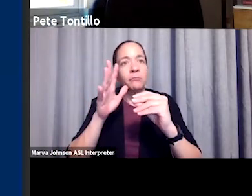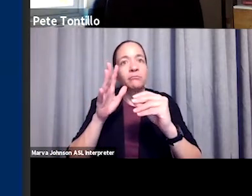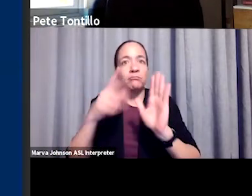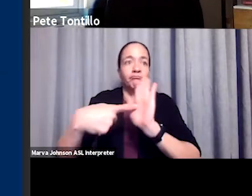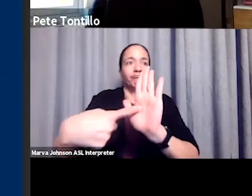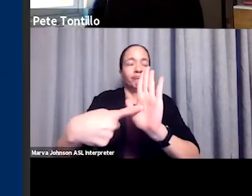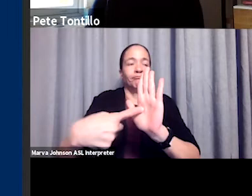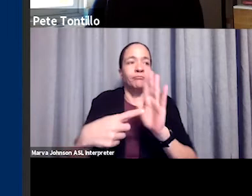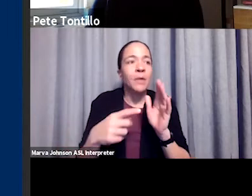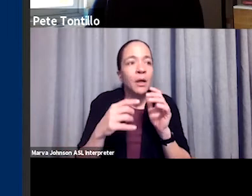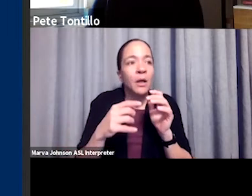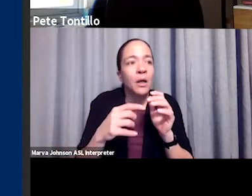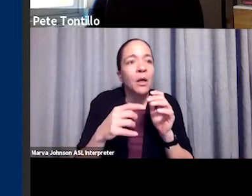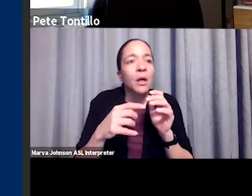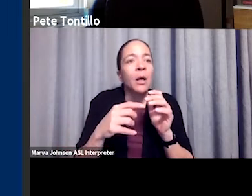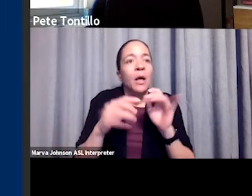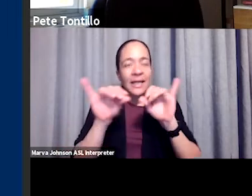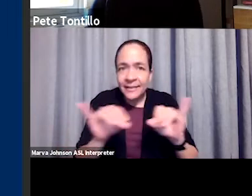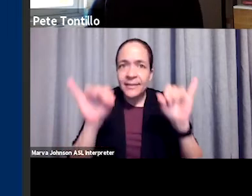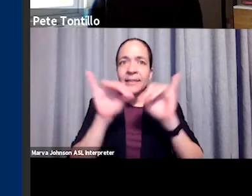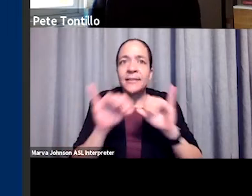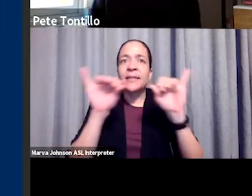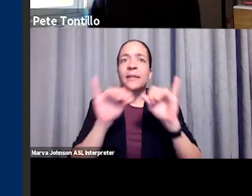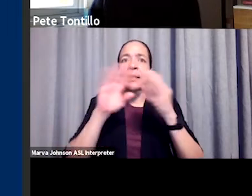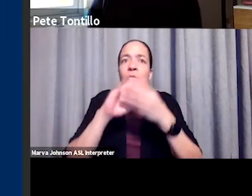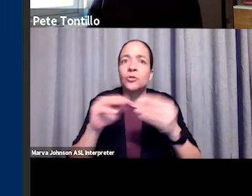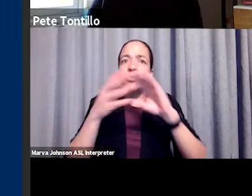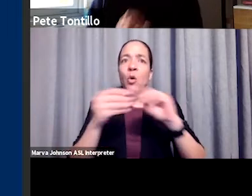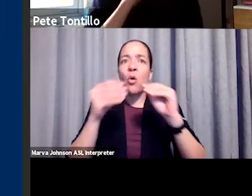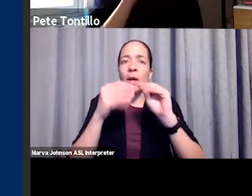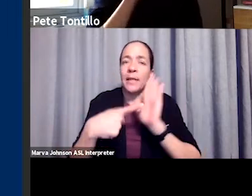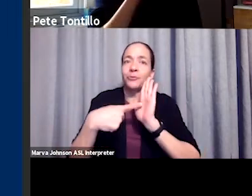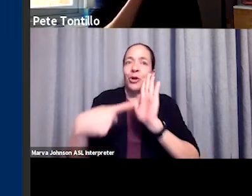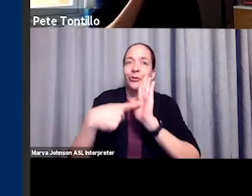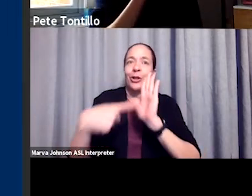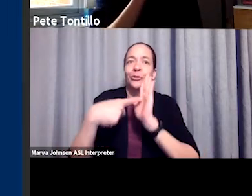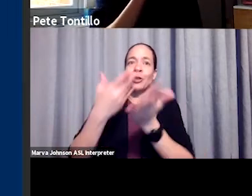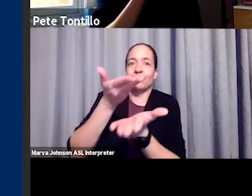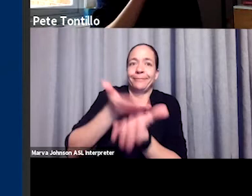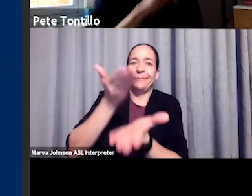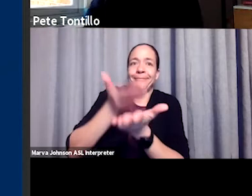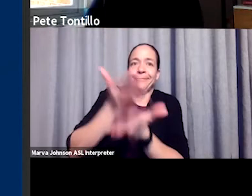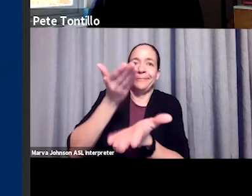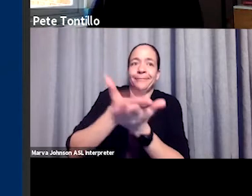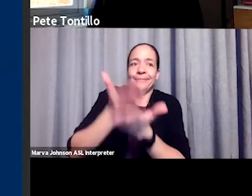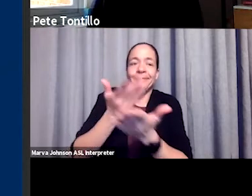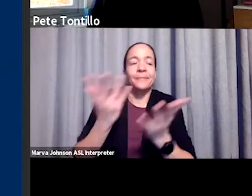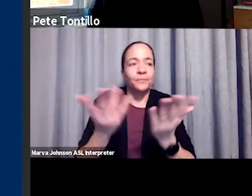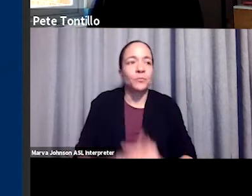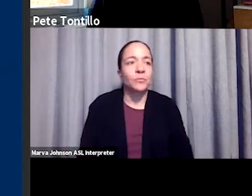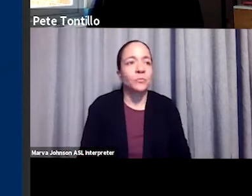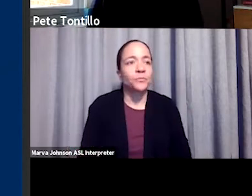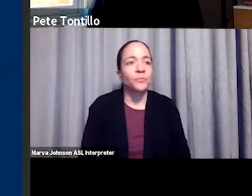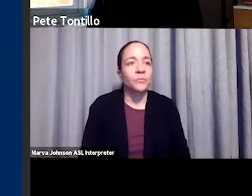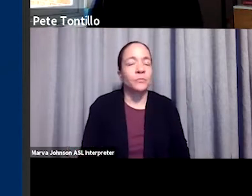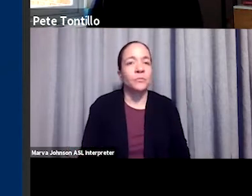telling strategic stories and content that bring the issue to life, and literally in this case are keeping the narrative where people can see it in the caption here. So